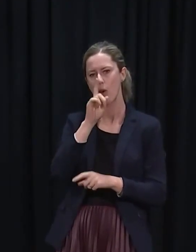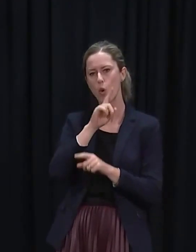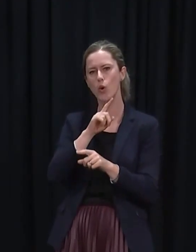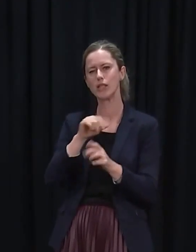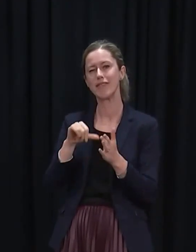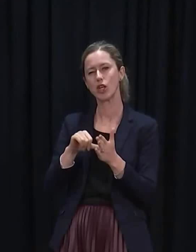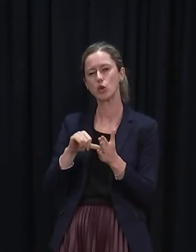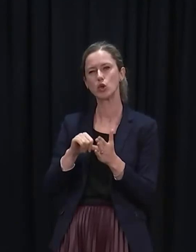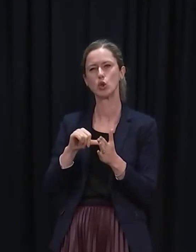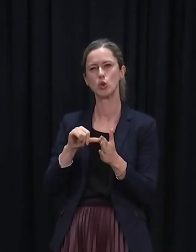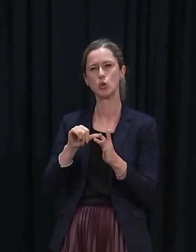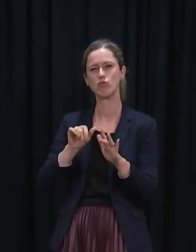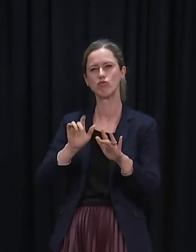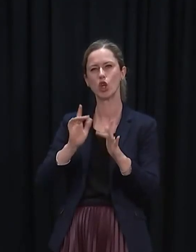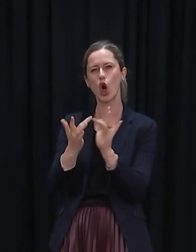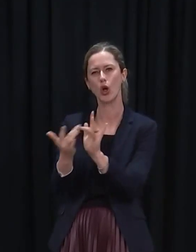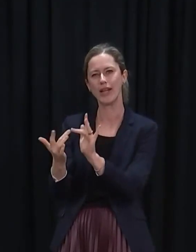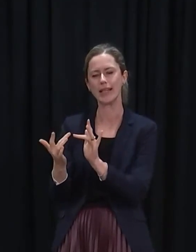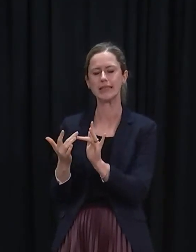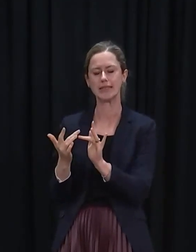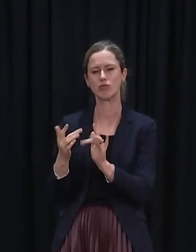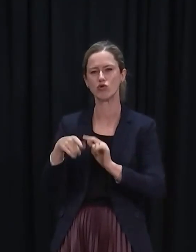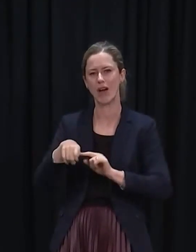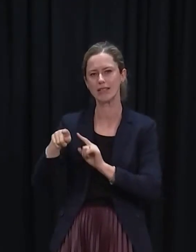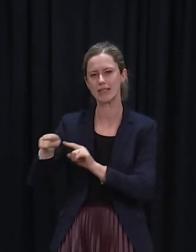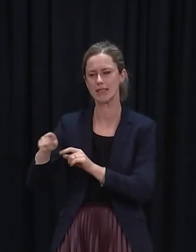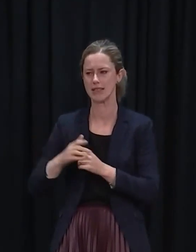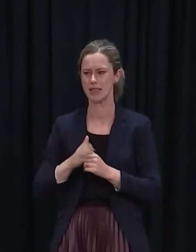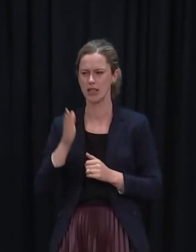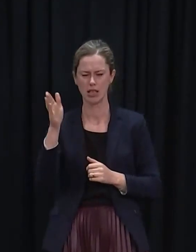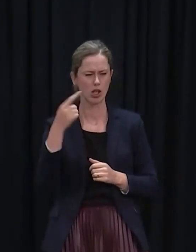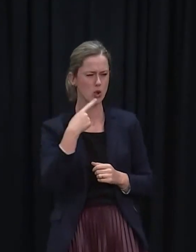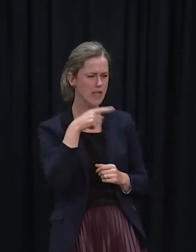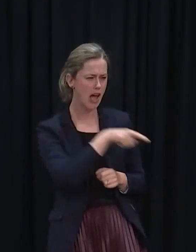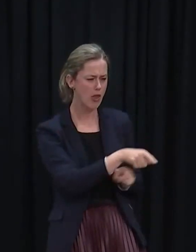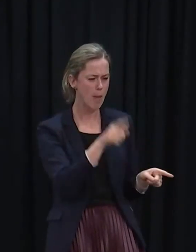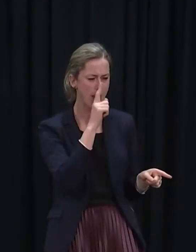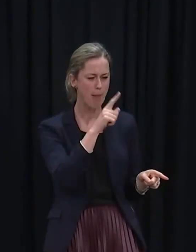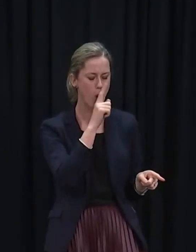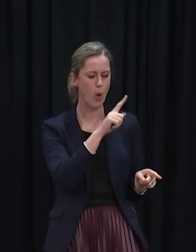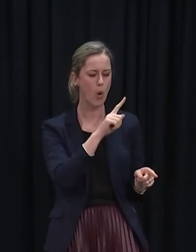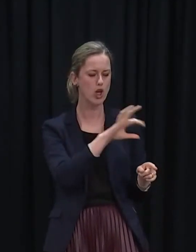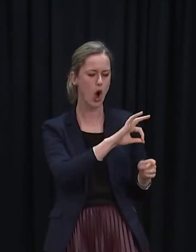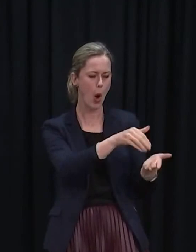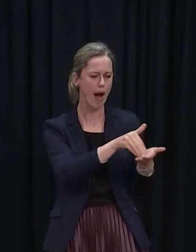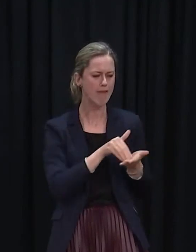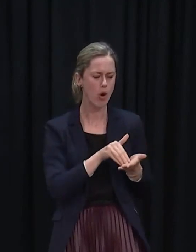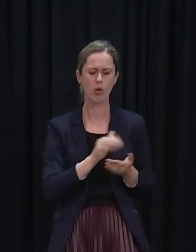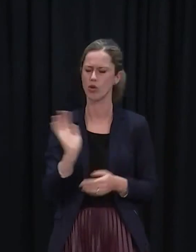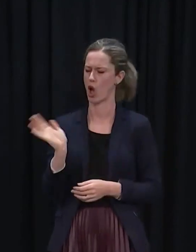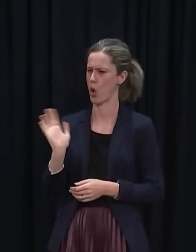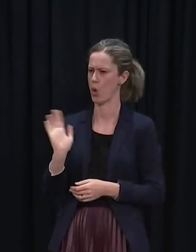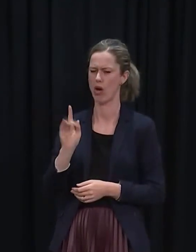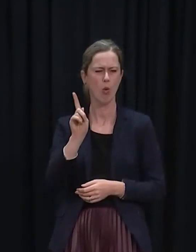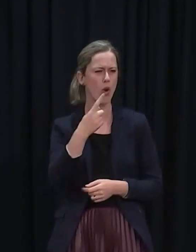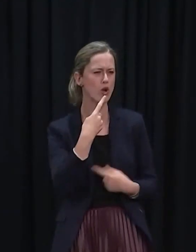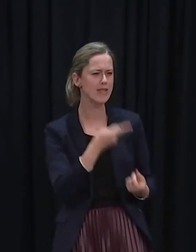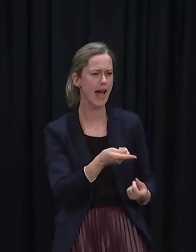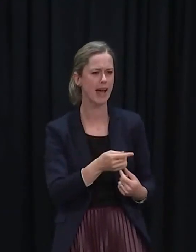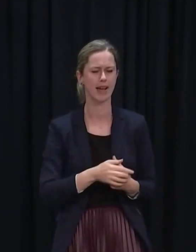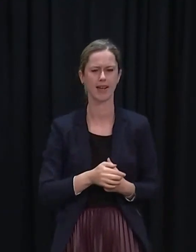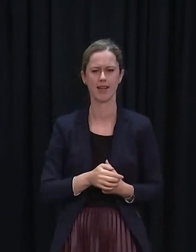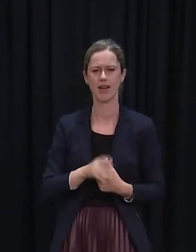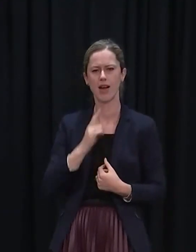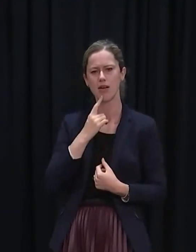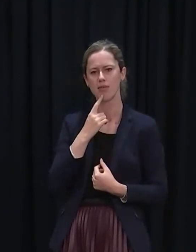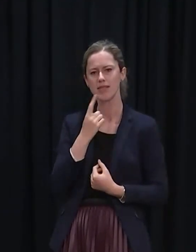more difficult to reach and difficult to contact trace. So you're saying these people are being uncooperative? No, I'm not saying that. Well, what are you saying? I'm